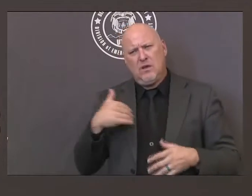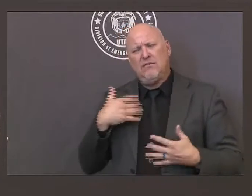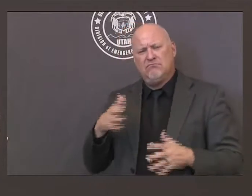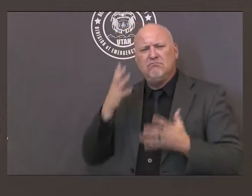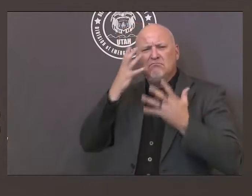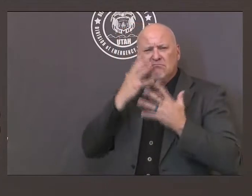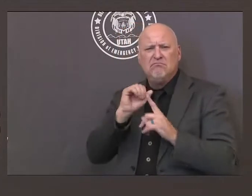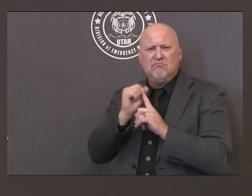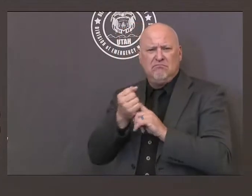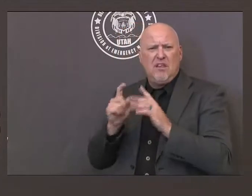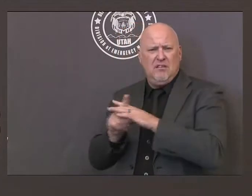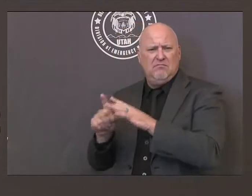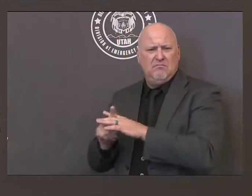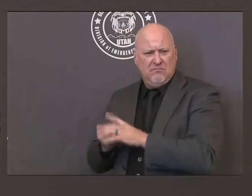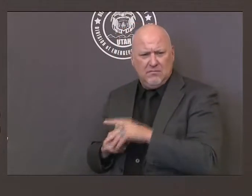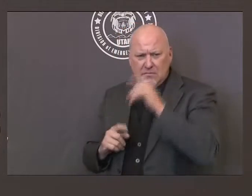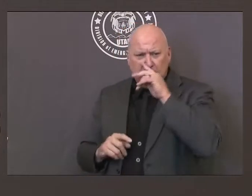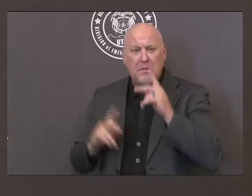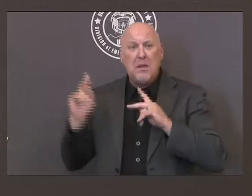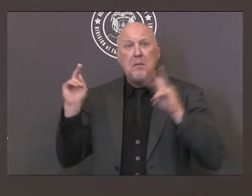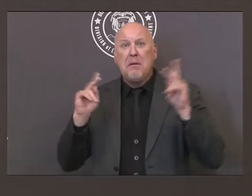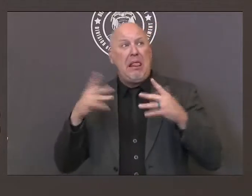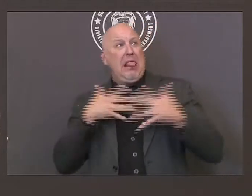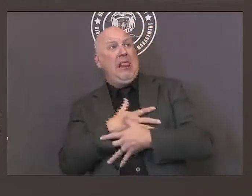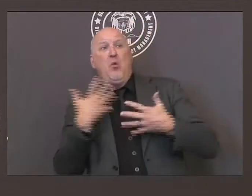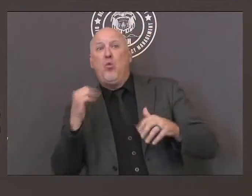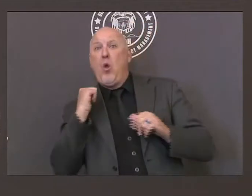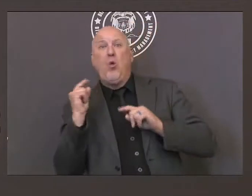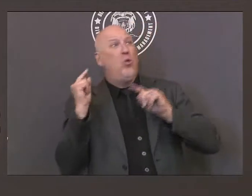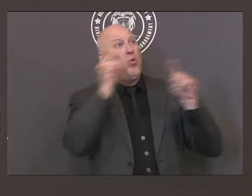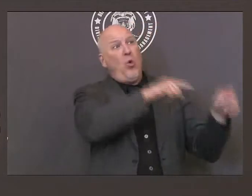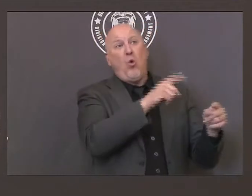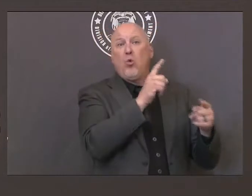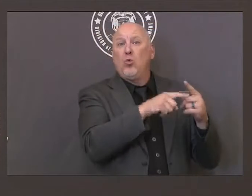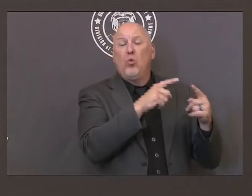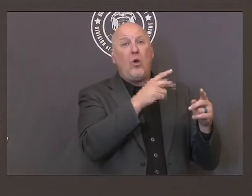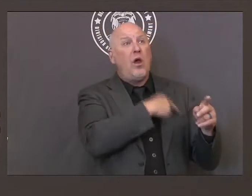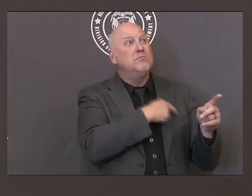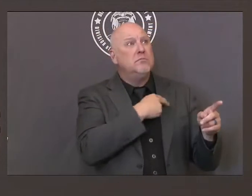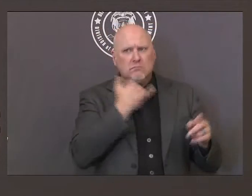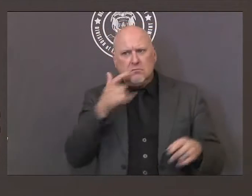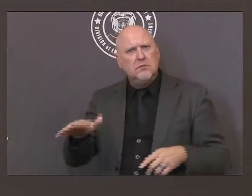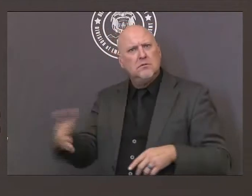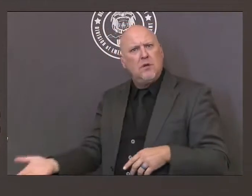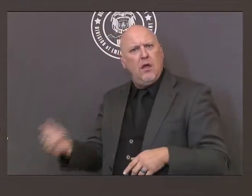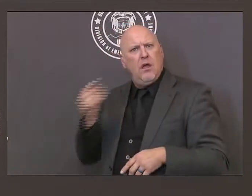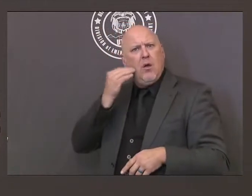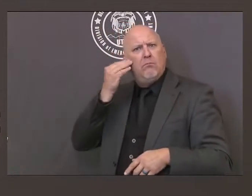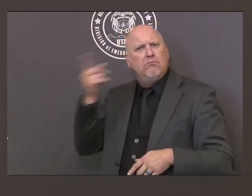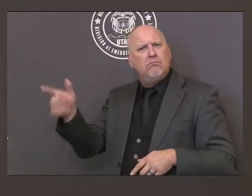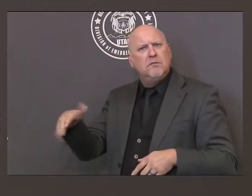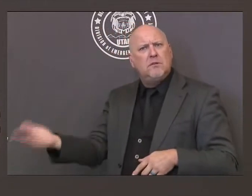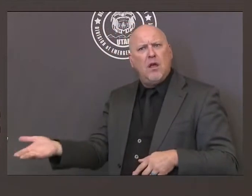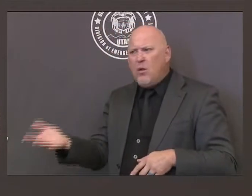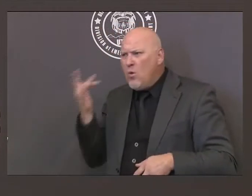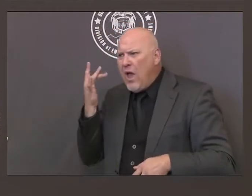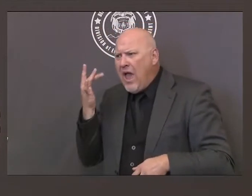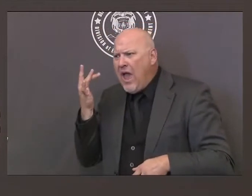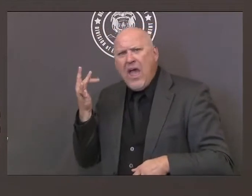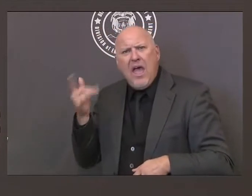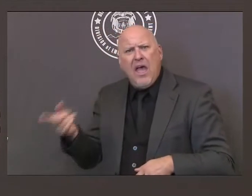chose to do because they were worried. And those are the stories that we can avoid. So please come and see us if you have concerns.